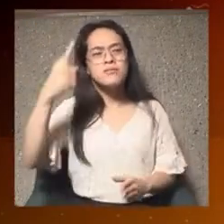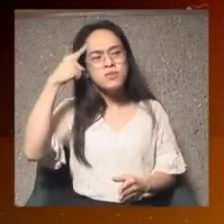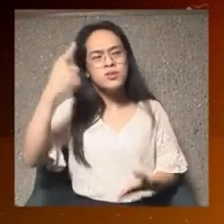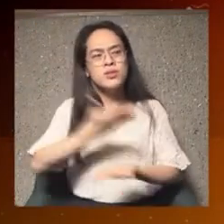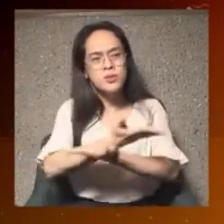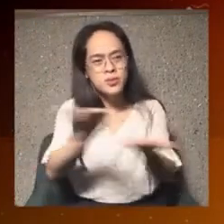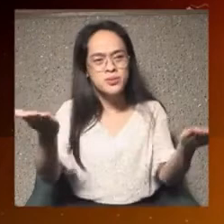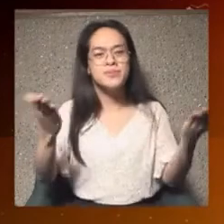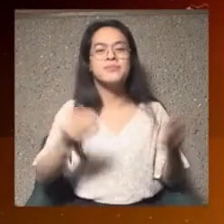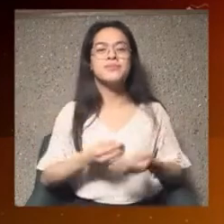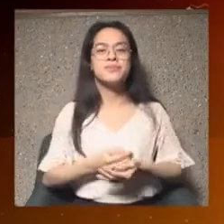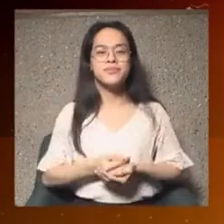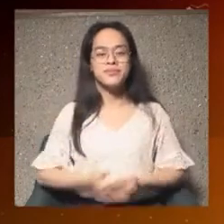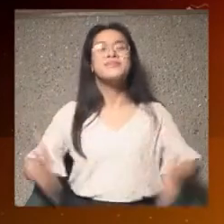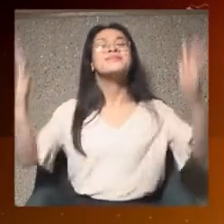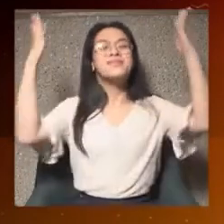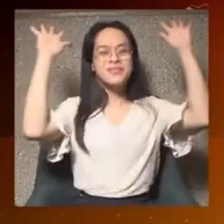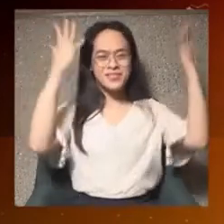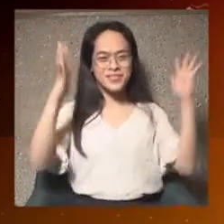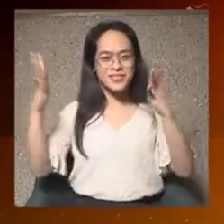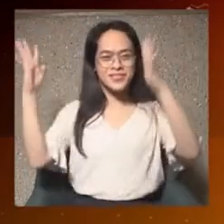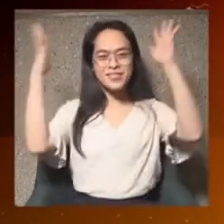Always and forever.